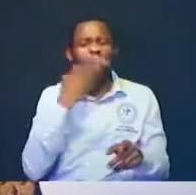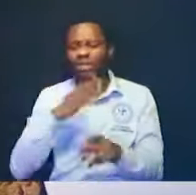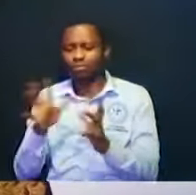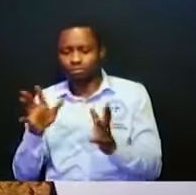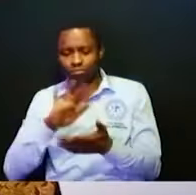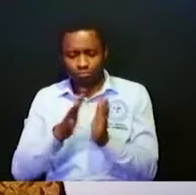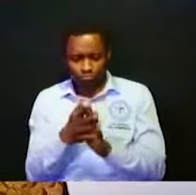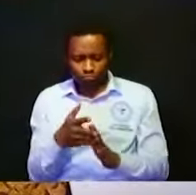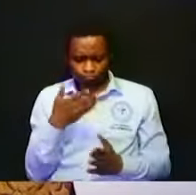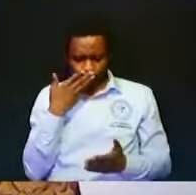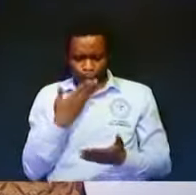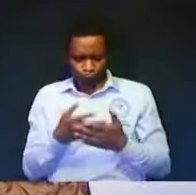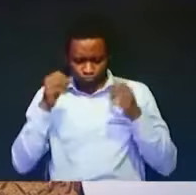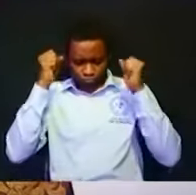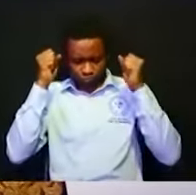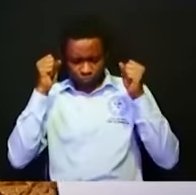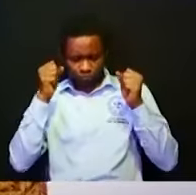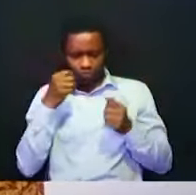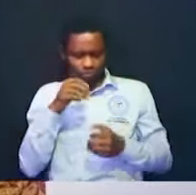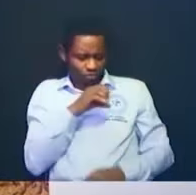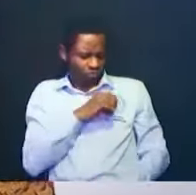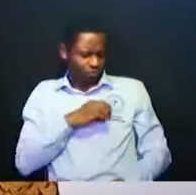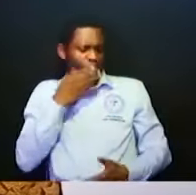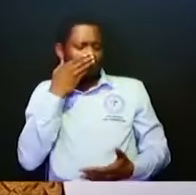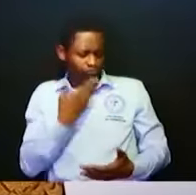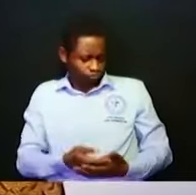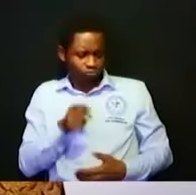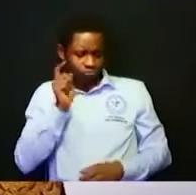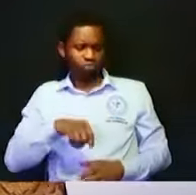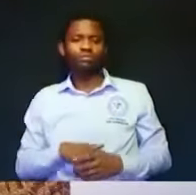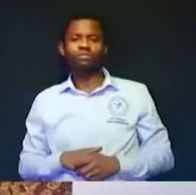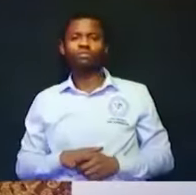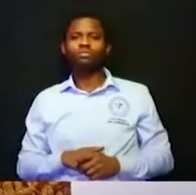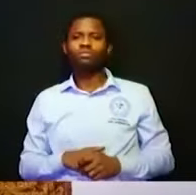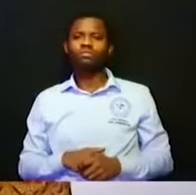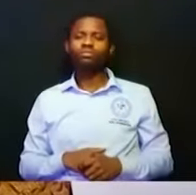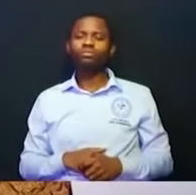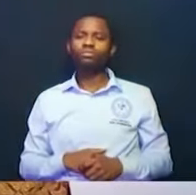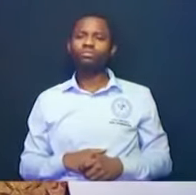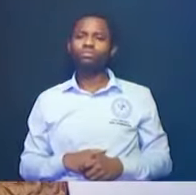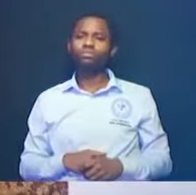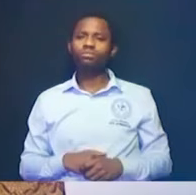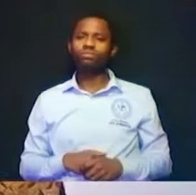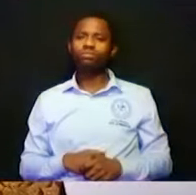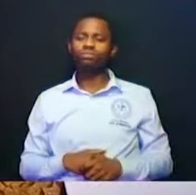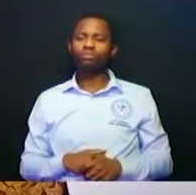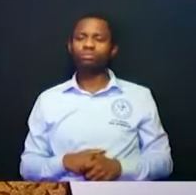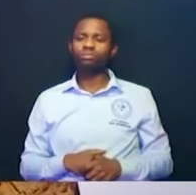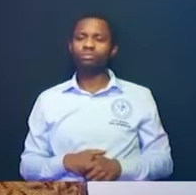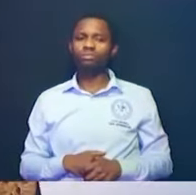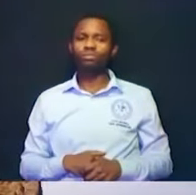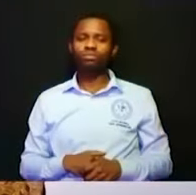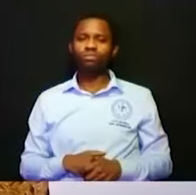be diligent and noble in character pomodia se obeyo bia uyensi ewo ne obeye bia mu na fe nso